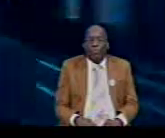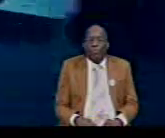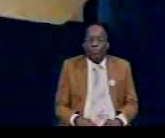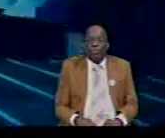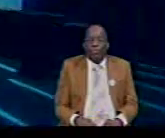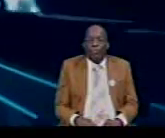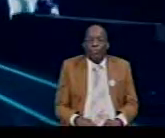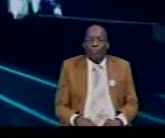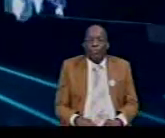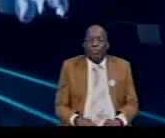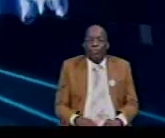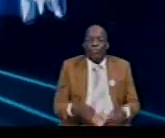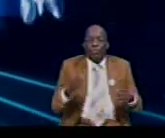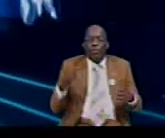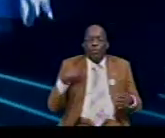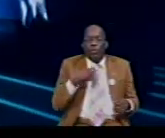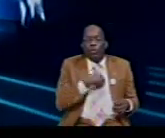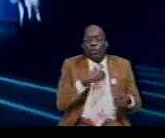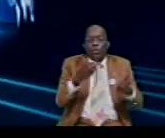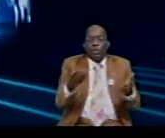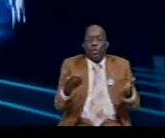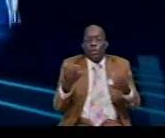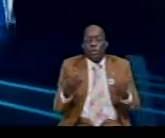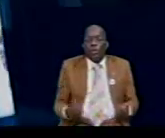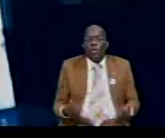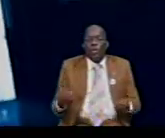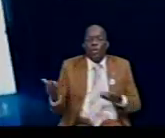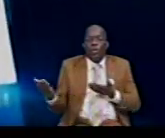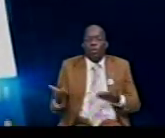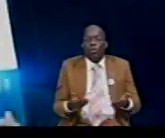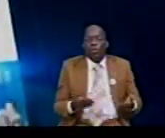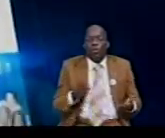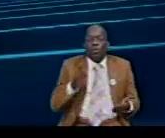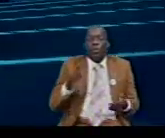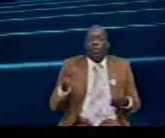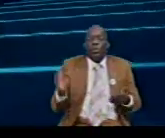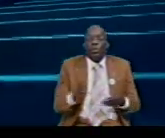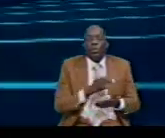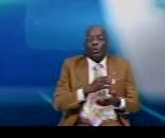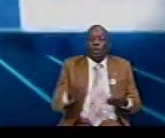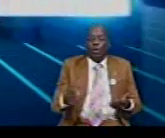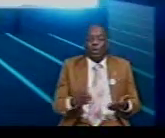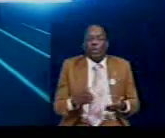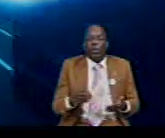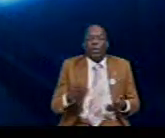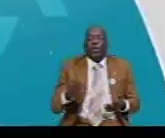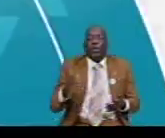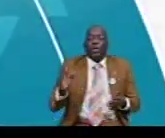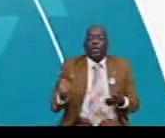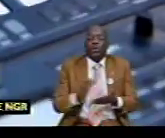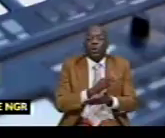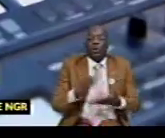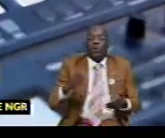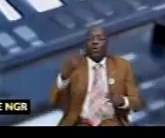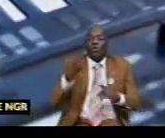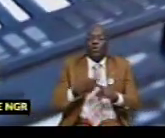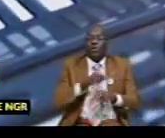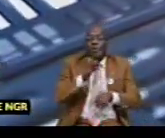We now bring you choir ministrations from regions, states, and nations across the world.